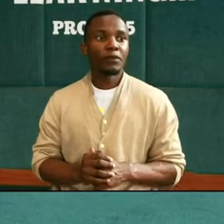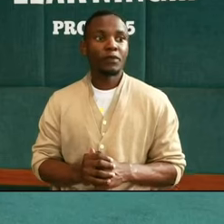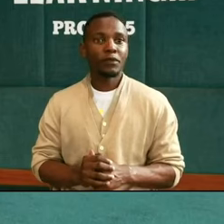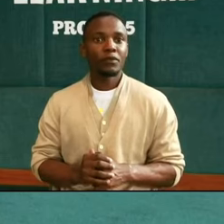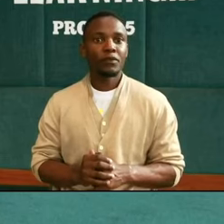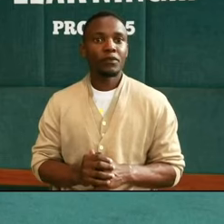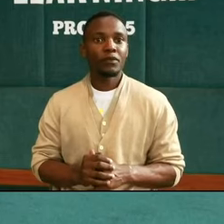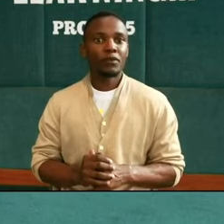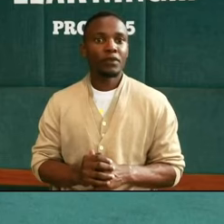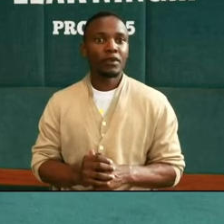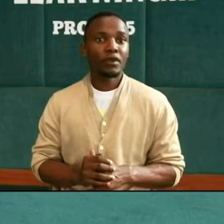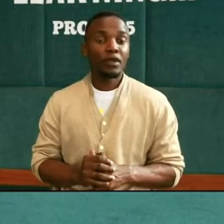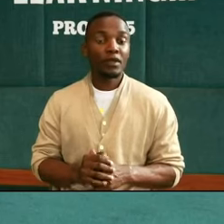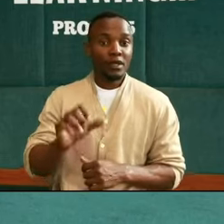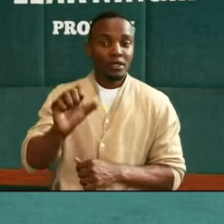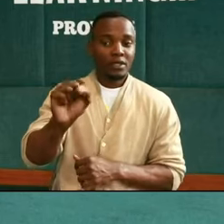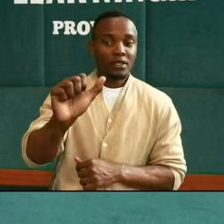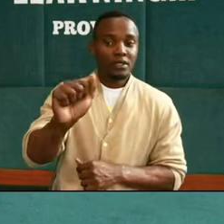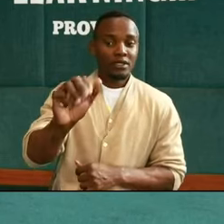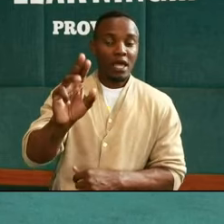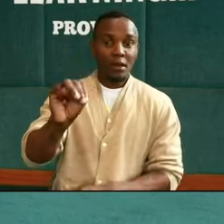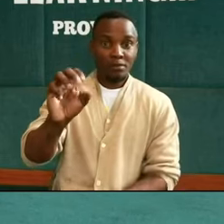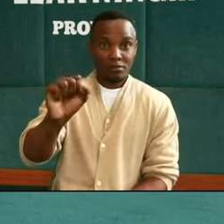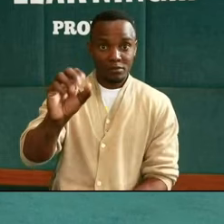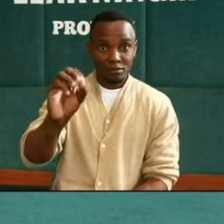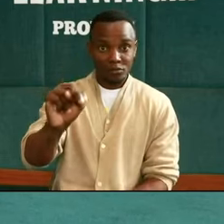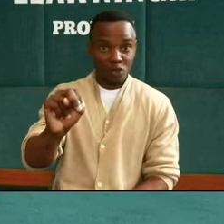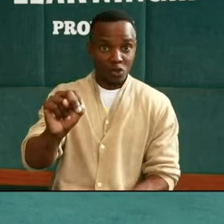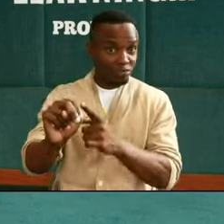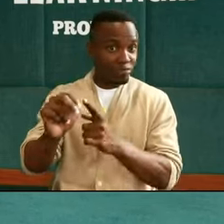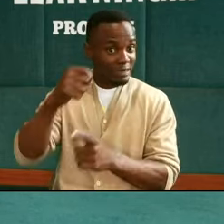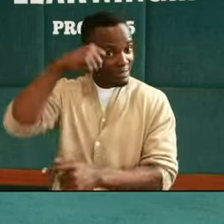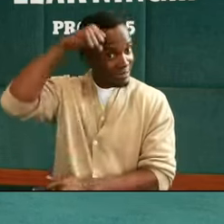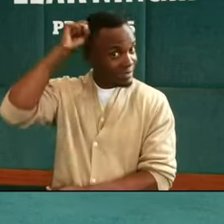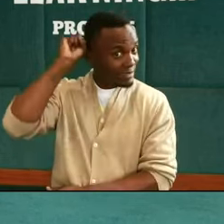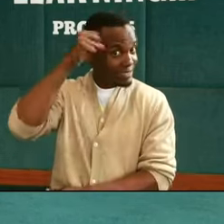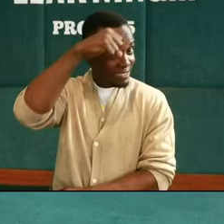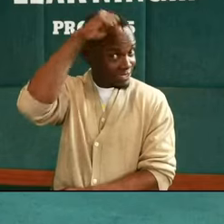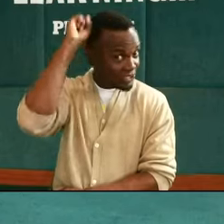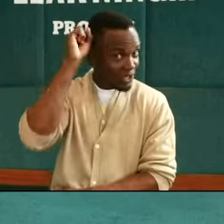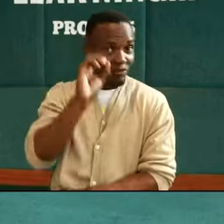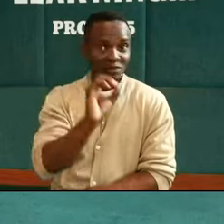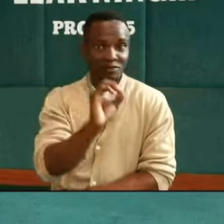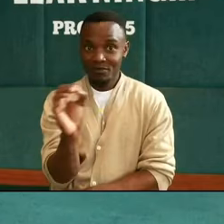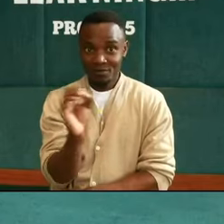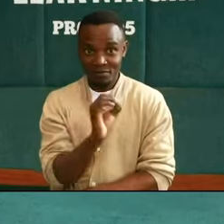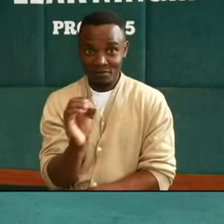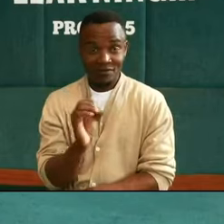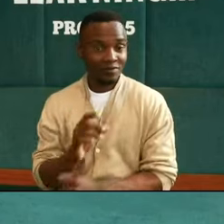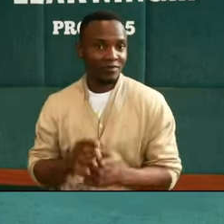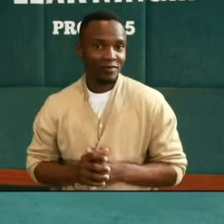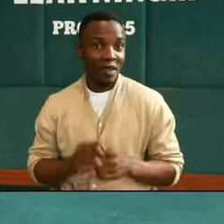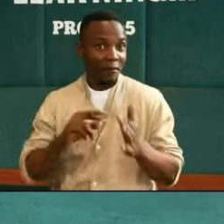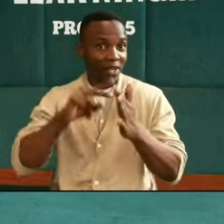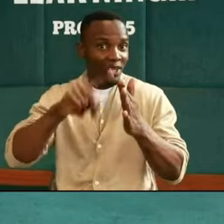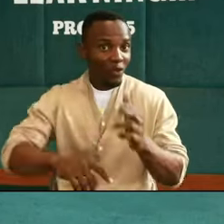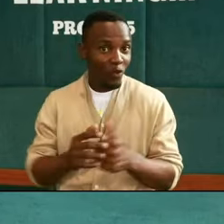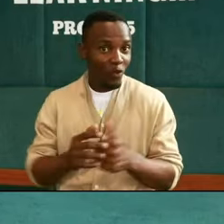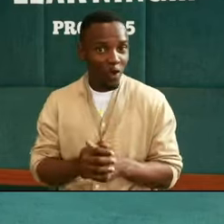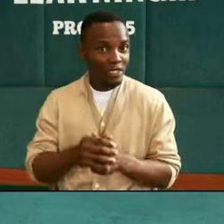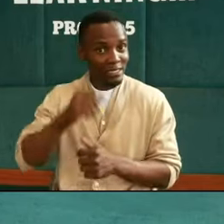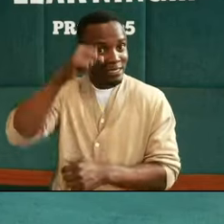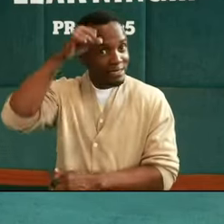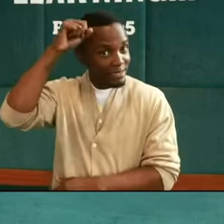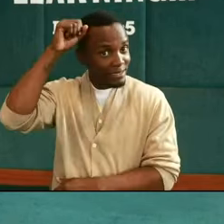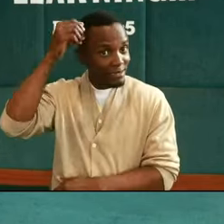They were not to cut their hair. He was not meant to cut his hair. So if he didn't cut his hair, how did his hair look? Was it shaggy?